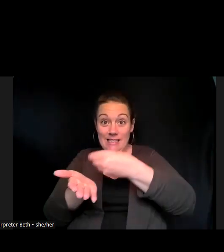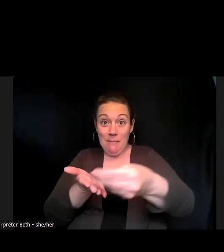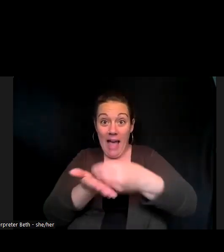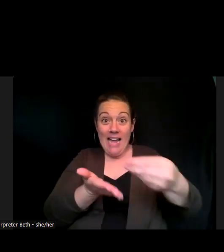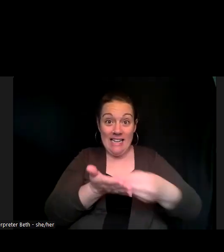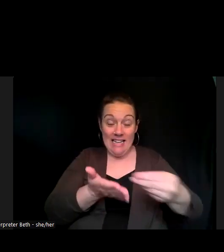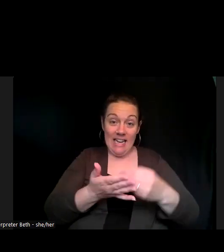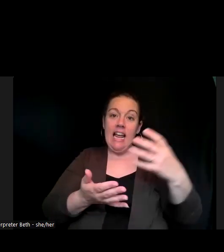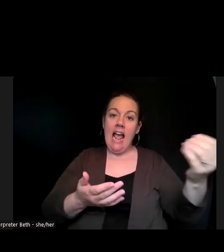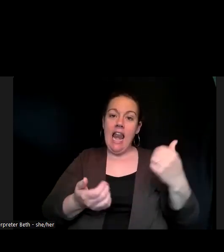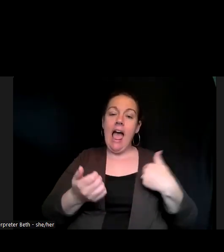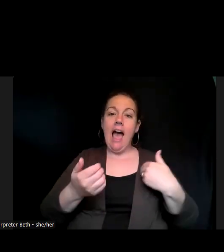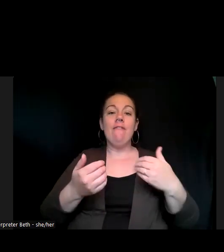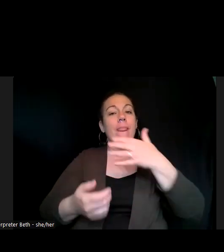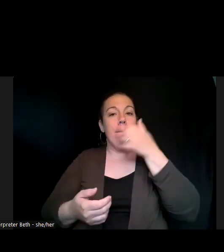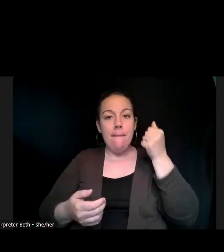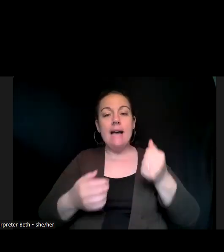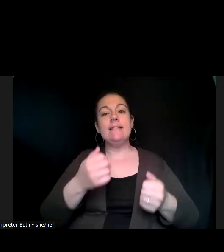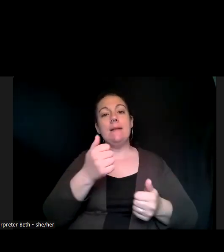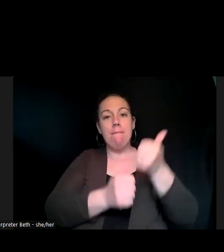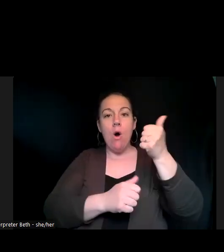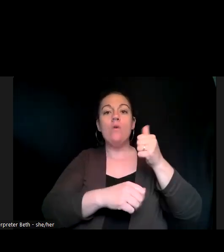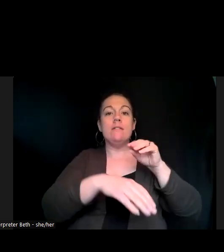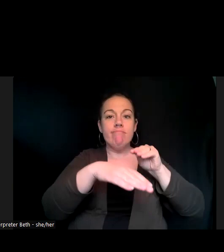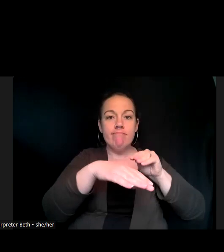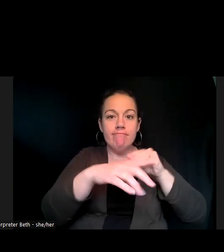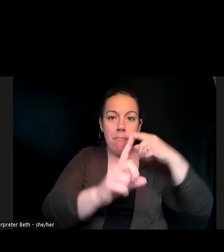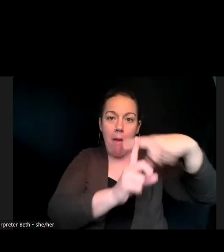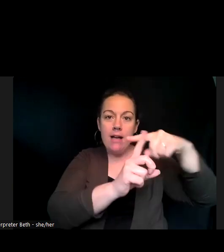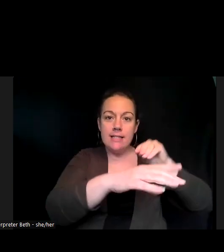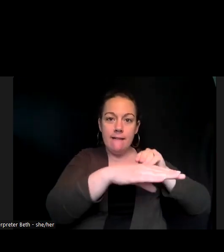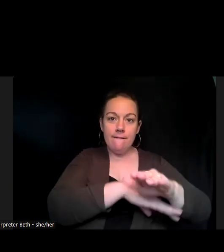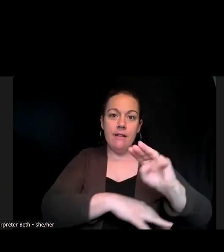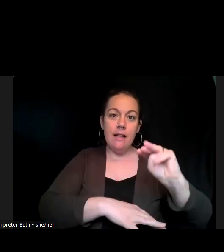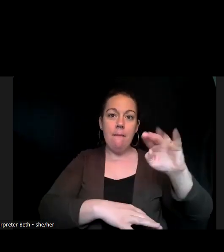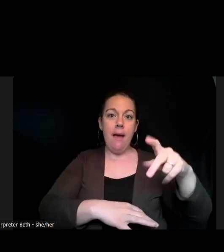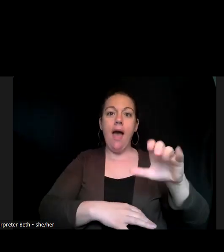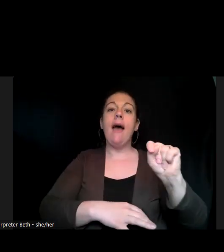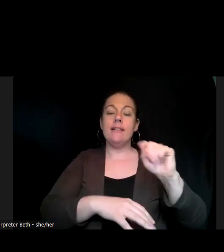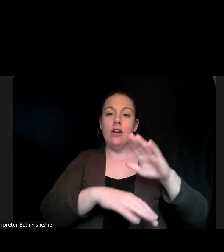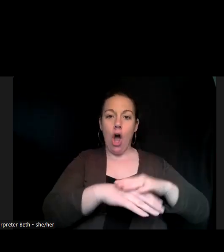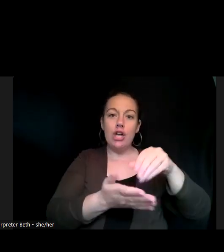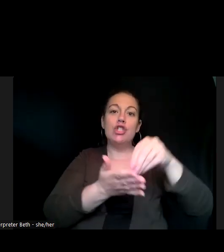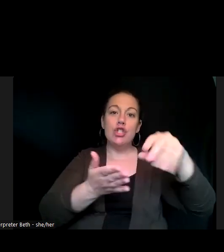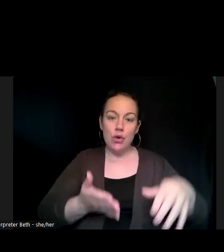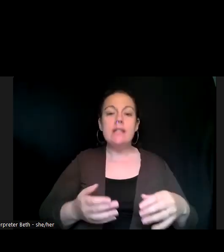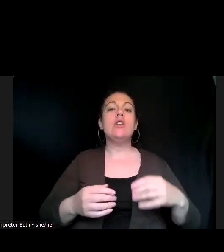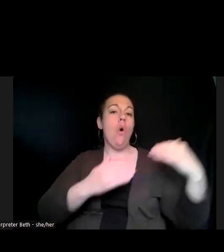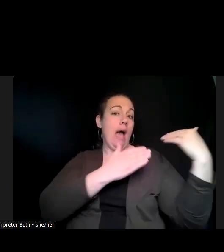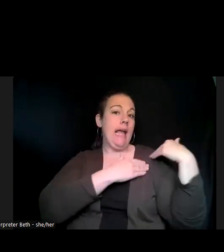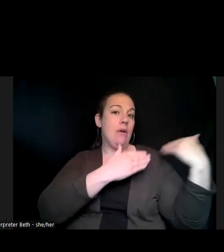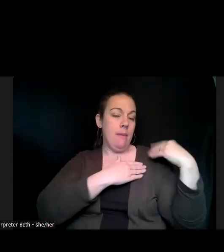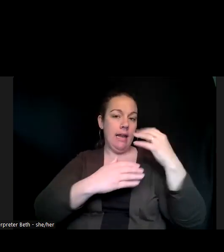have the most impact on our students. And obviously, we have a major role in accountability and monitoring. One of the things that